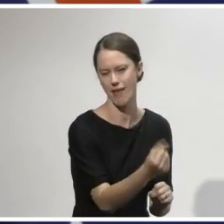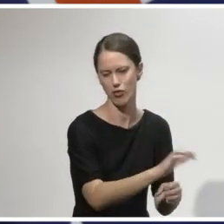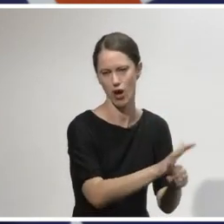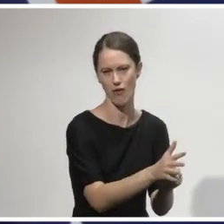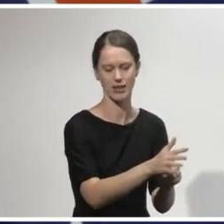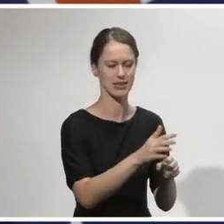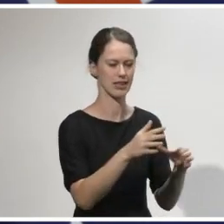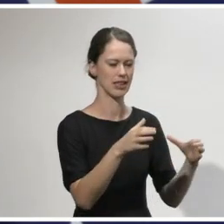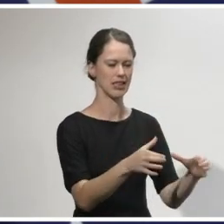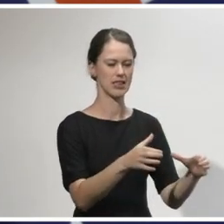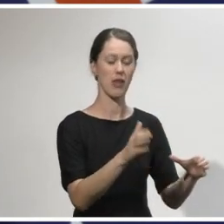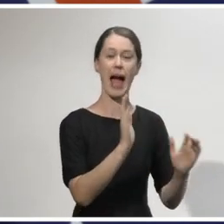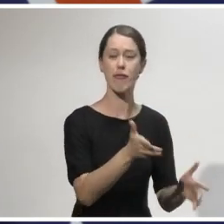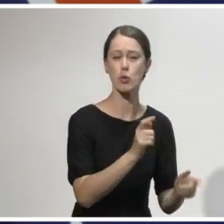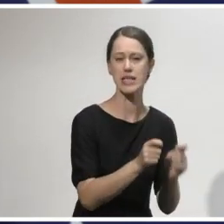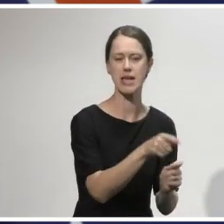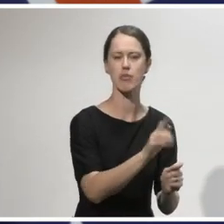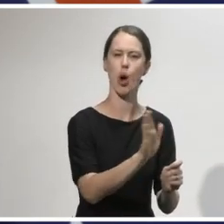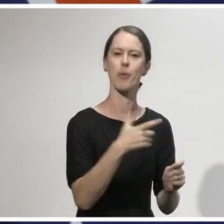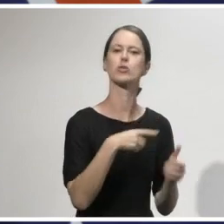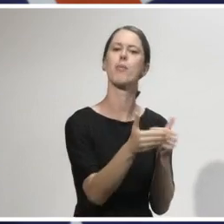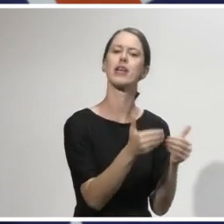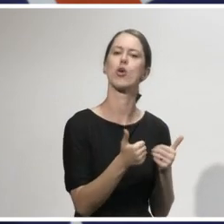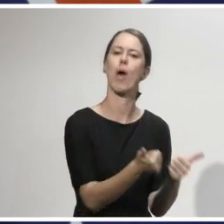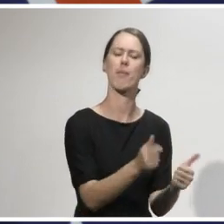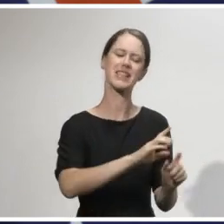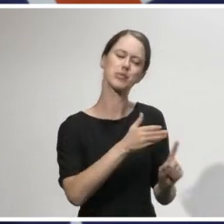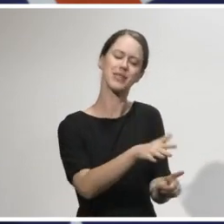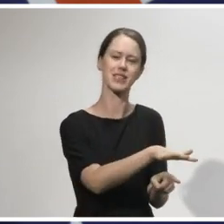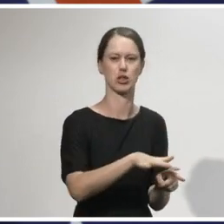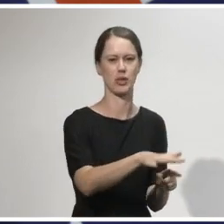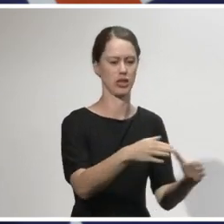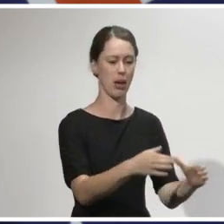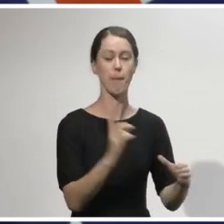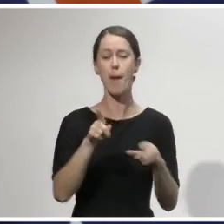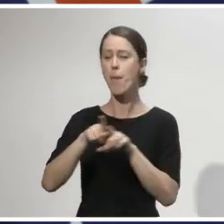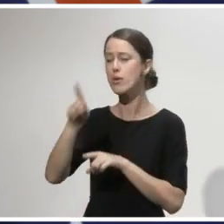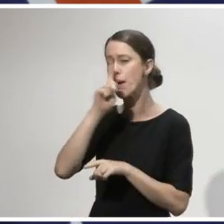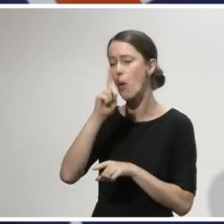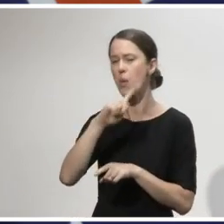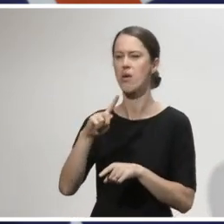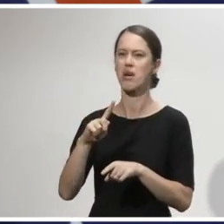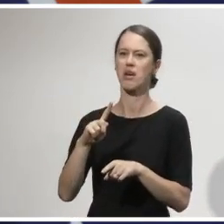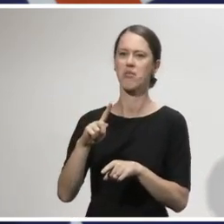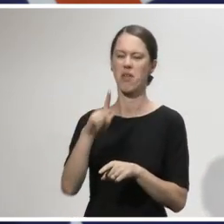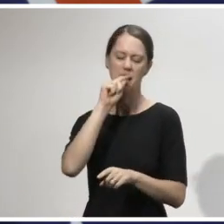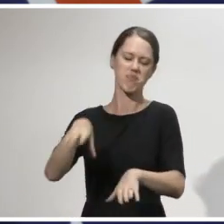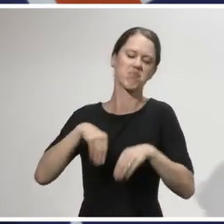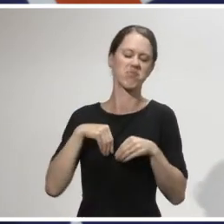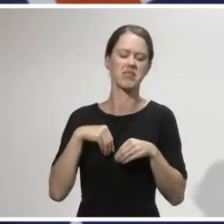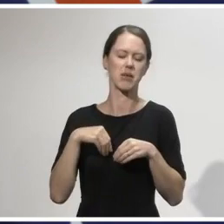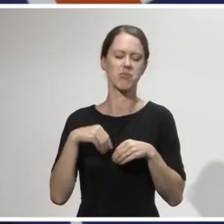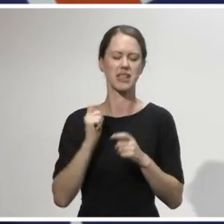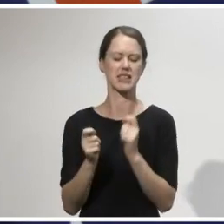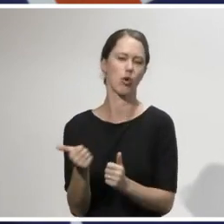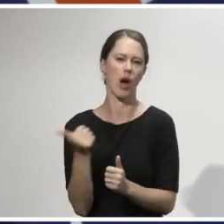expect people to be tested in that situation. But this is a very specific situation. And for most people, it's not that unpleasant a test.